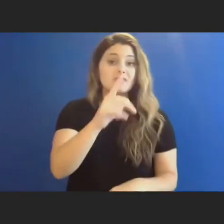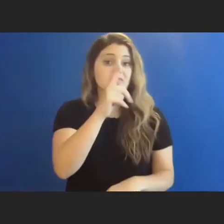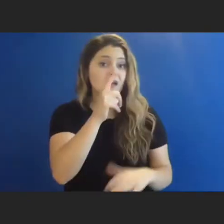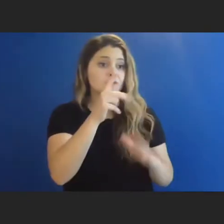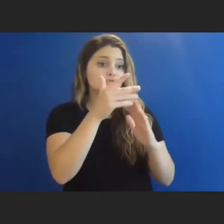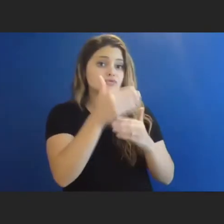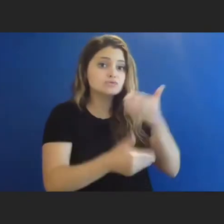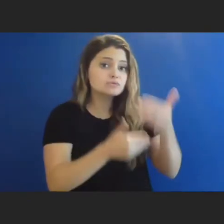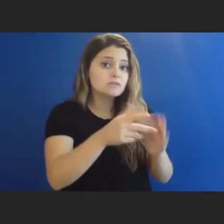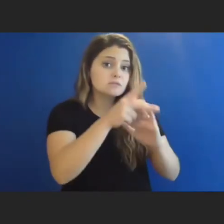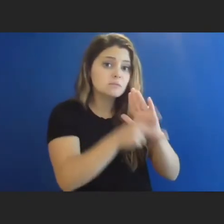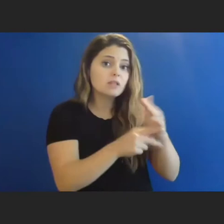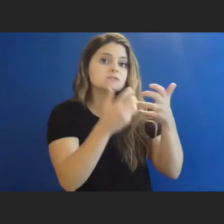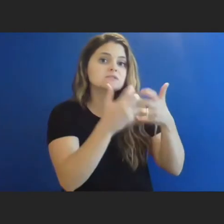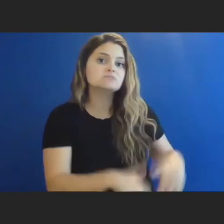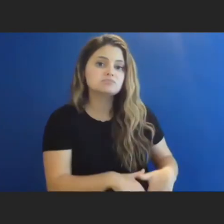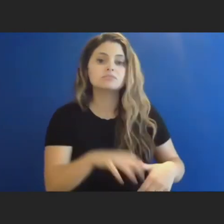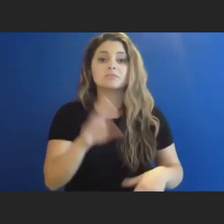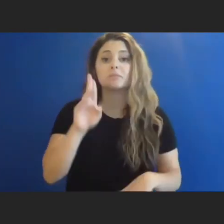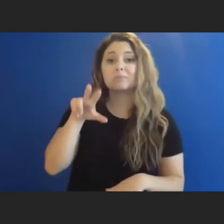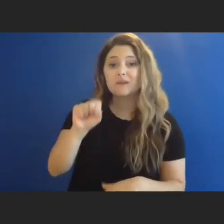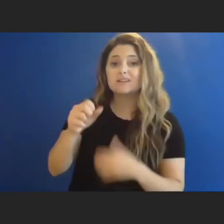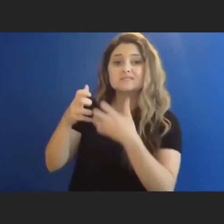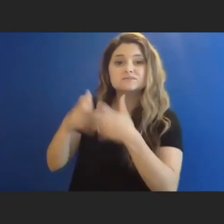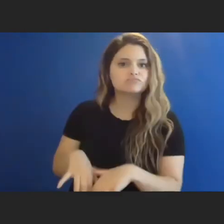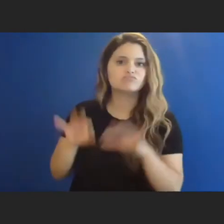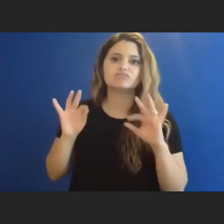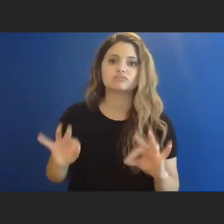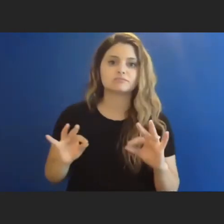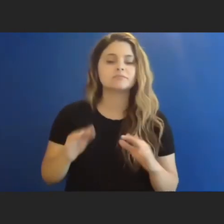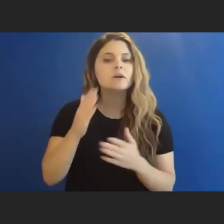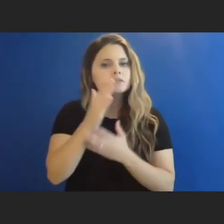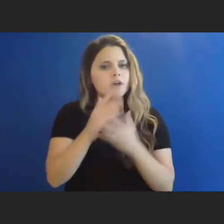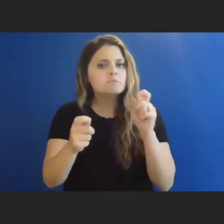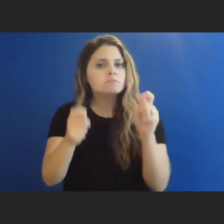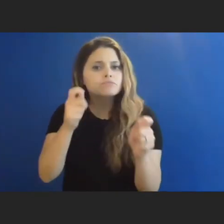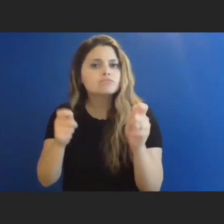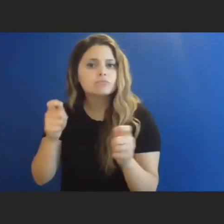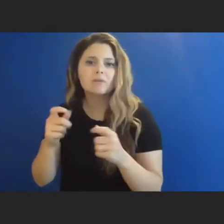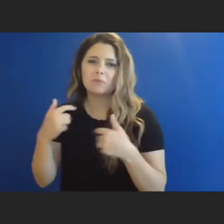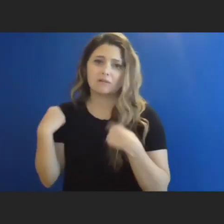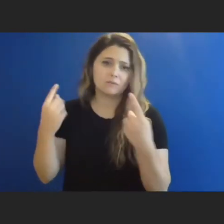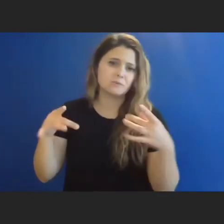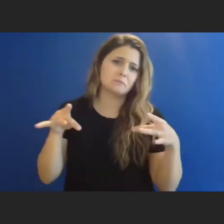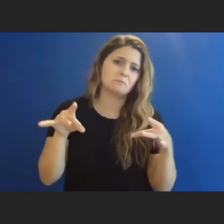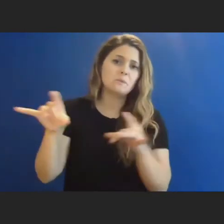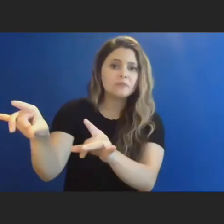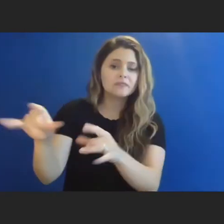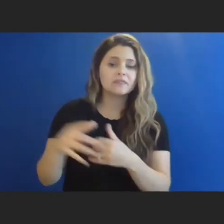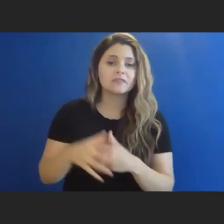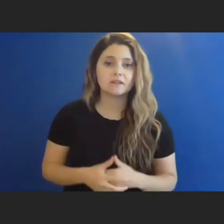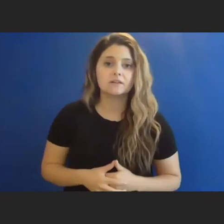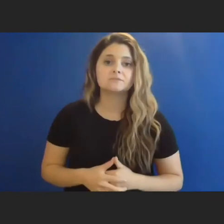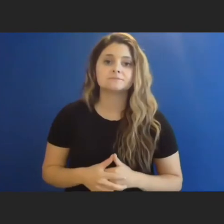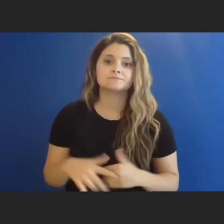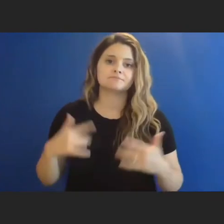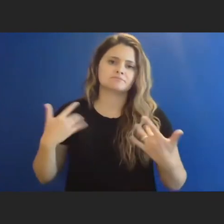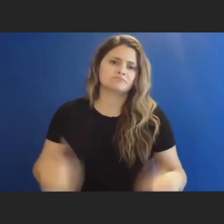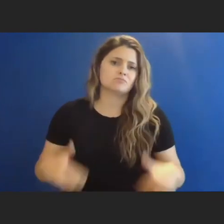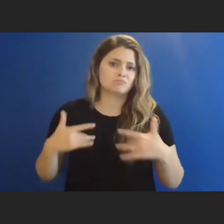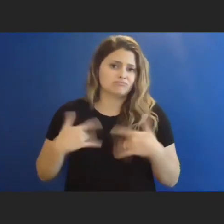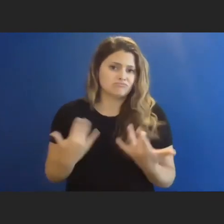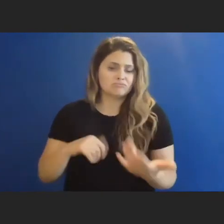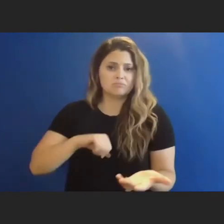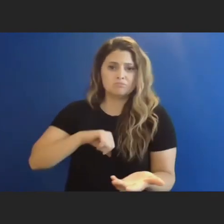transportation protocols. We've made a few adjustments, but things have been working very, very smoothly. I'm extremely proud of our students